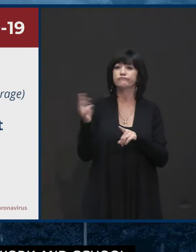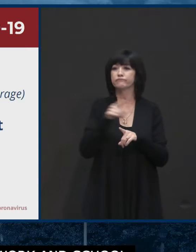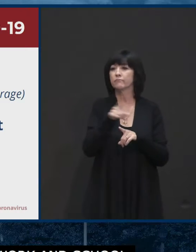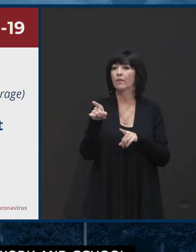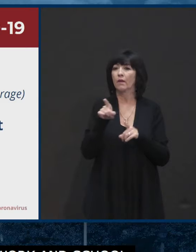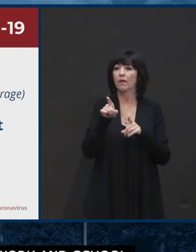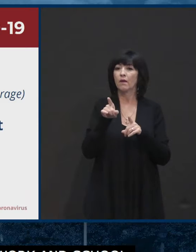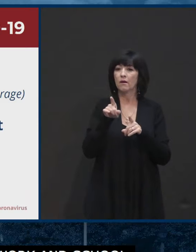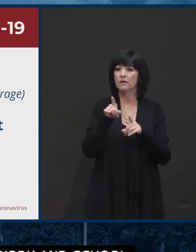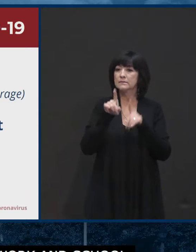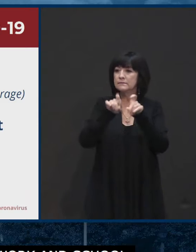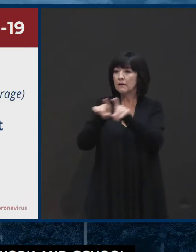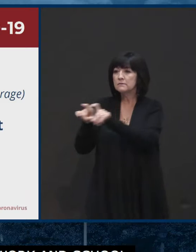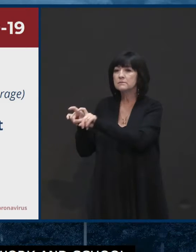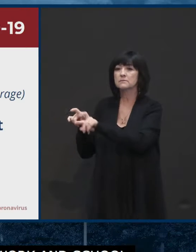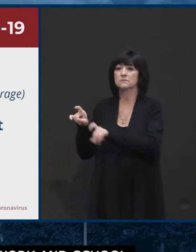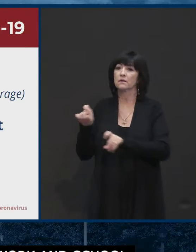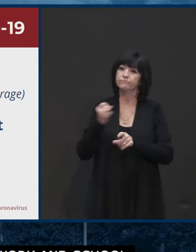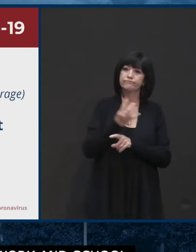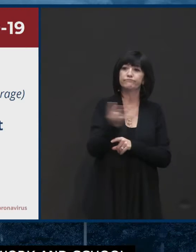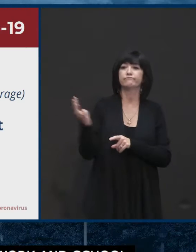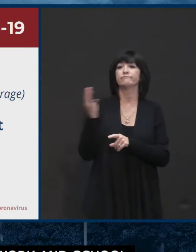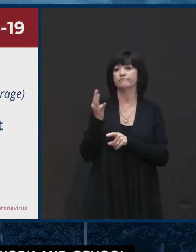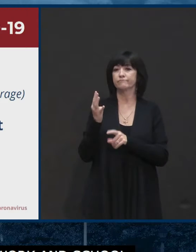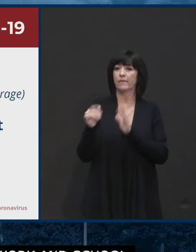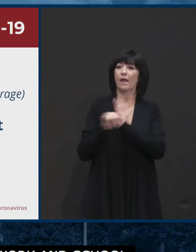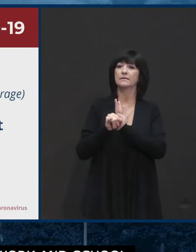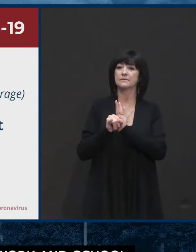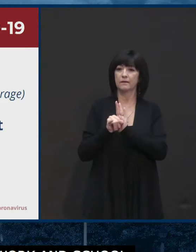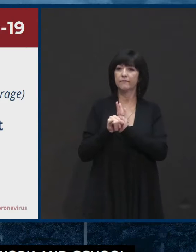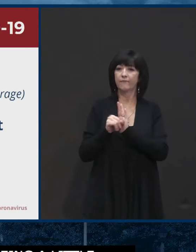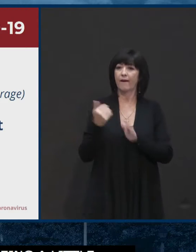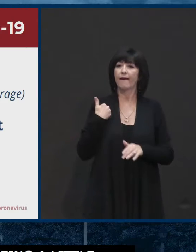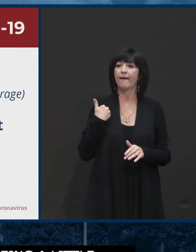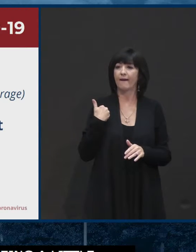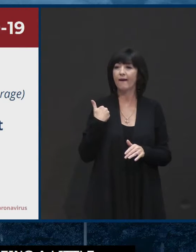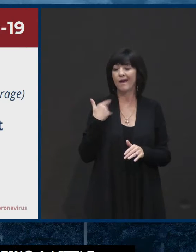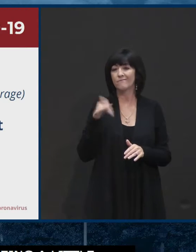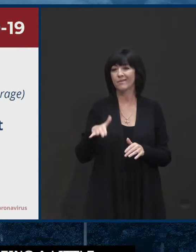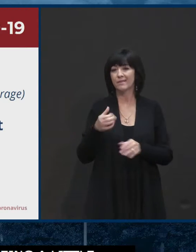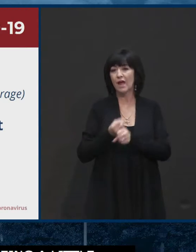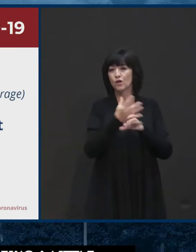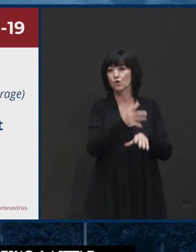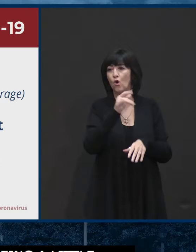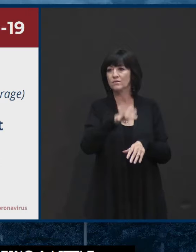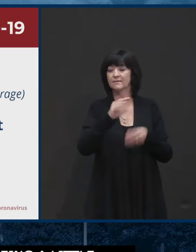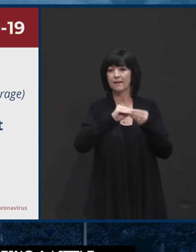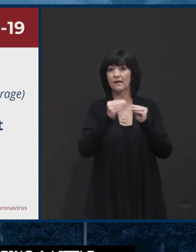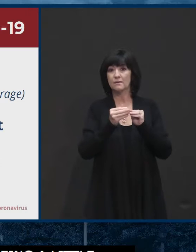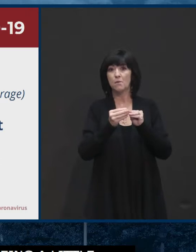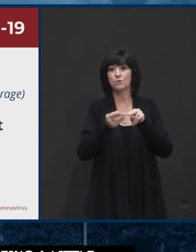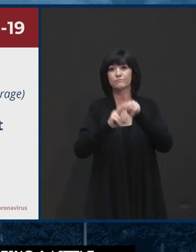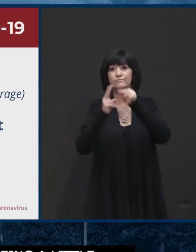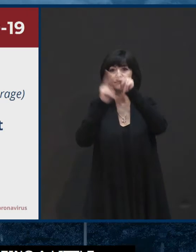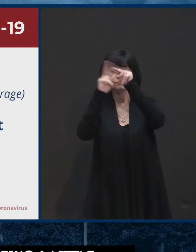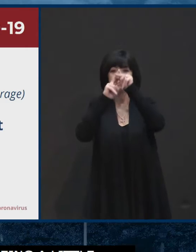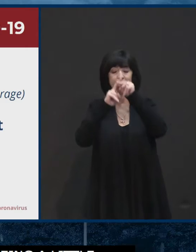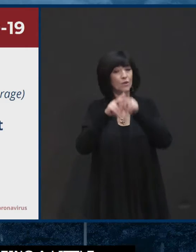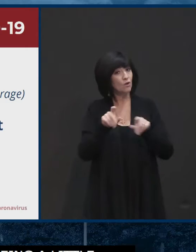geographically across the state, with certain areas a little bit higher than others. We're doing a lot more testing,